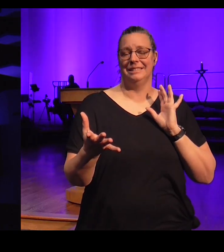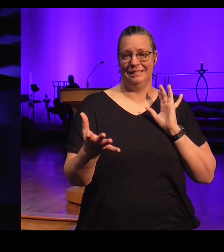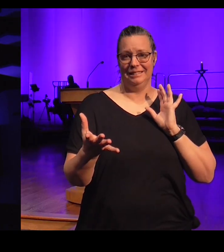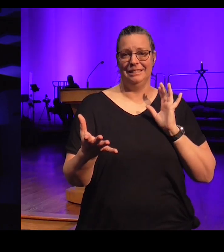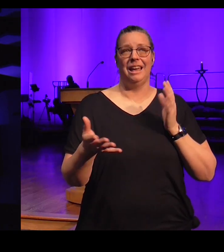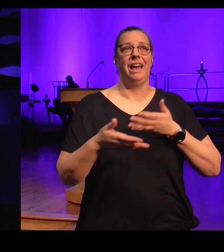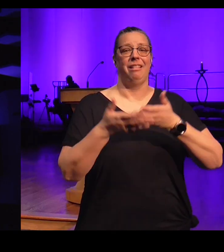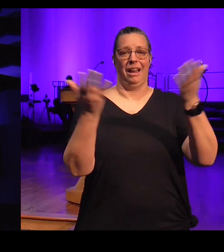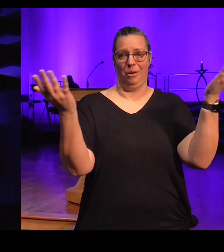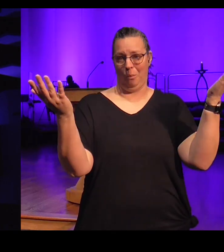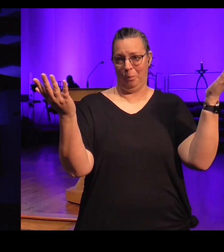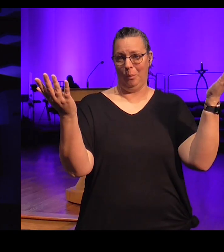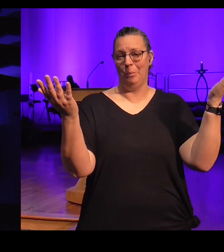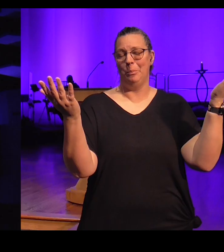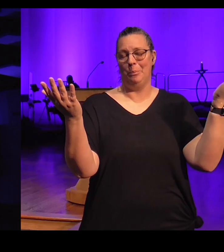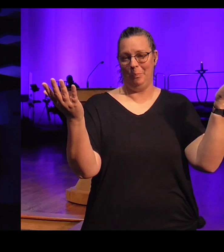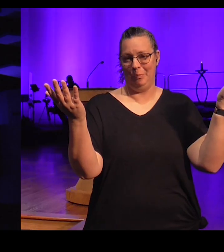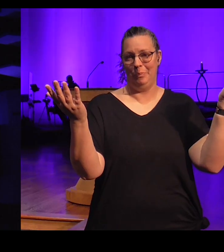and I let it go.